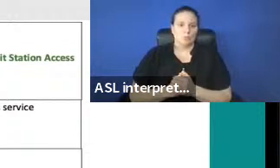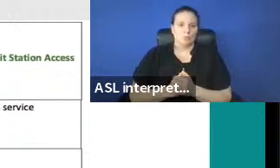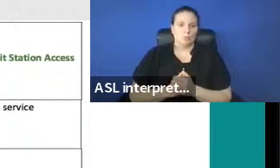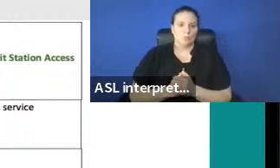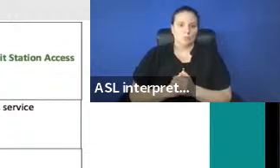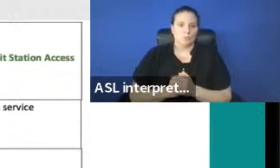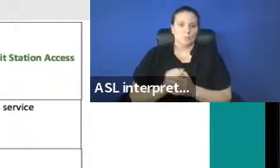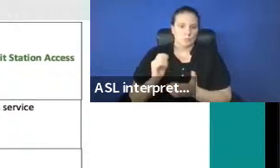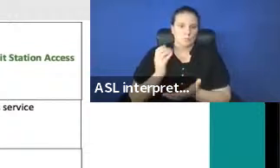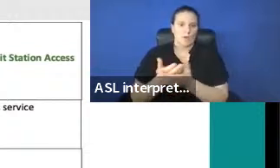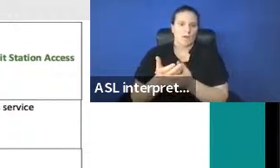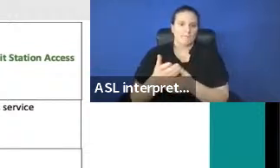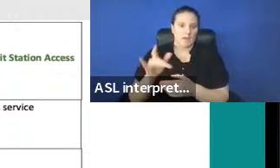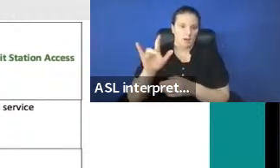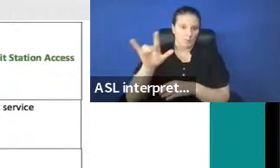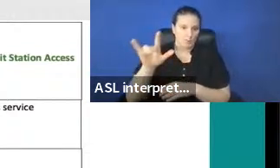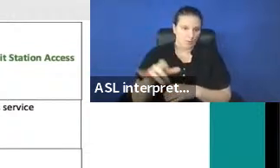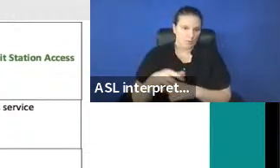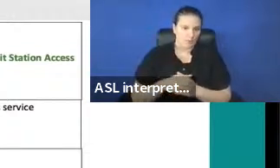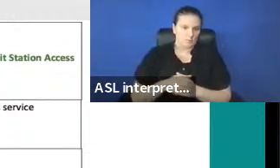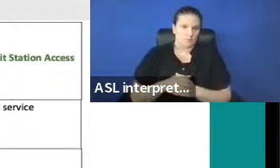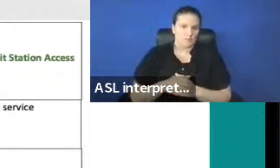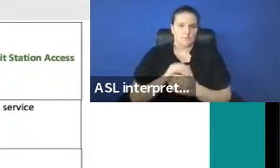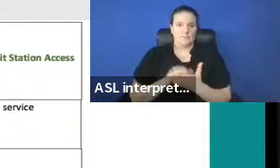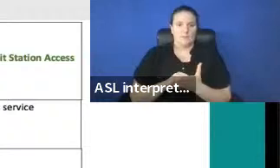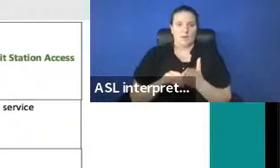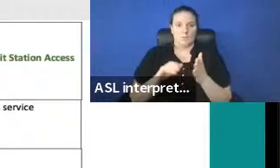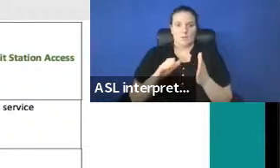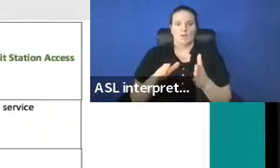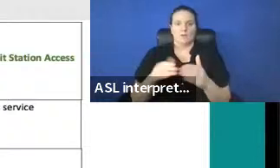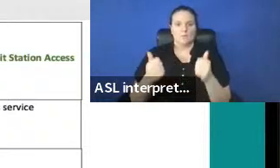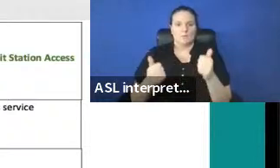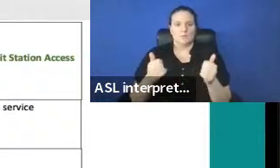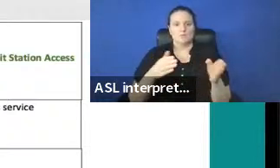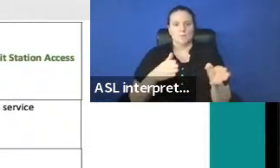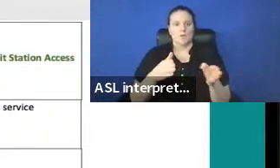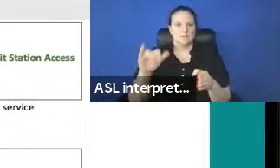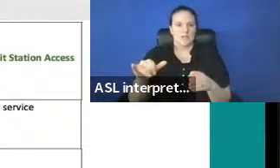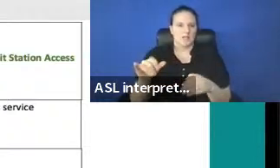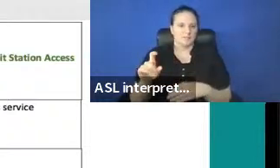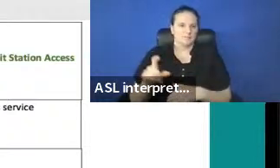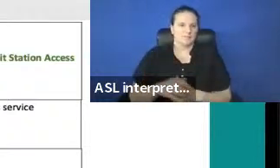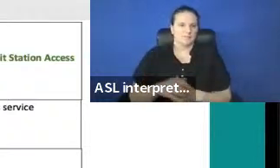the airport in that direction to get, let's see, what direction is that?